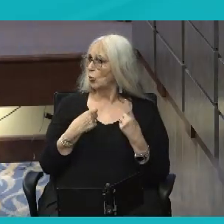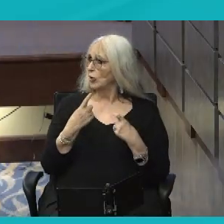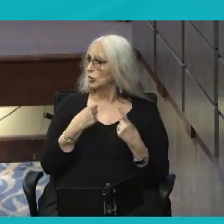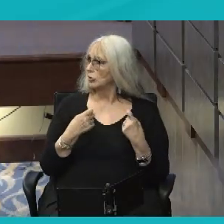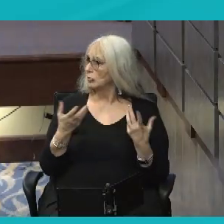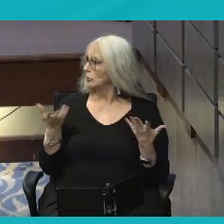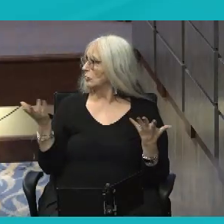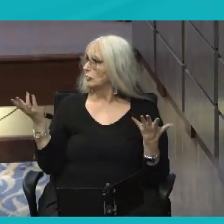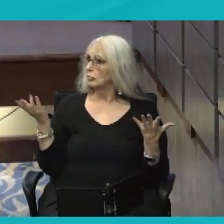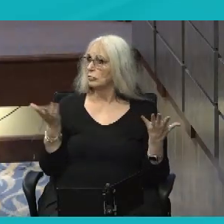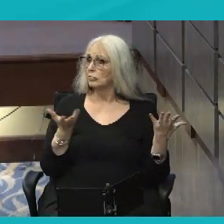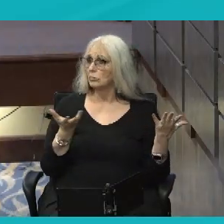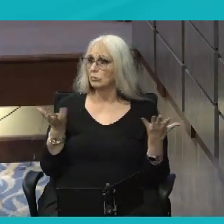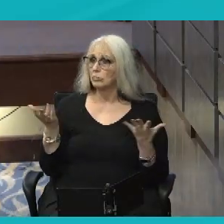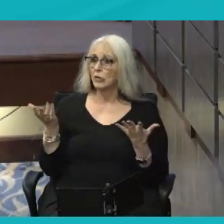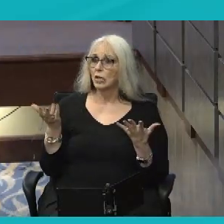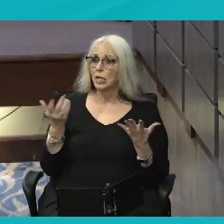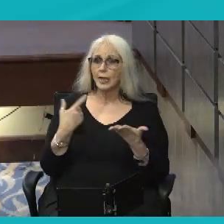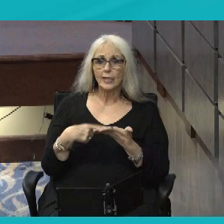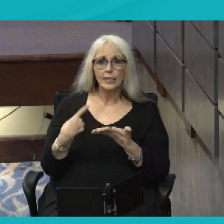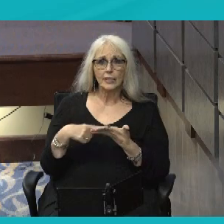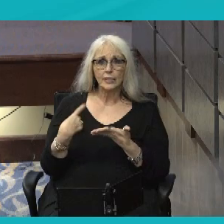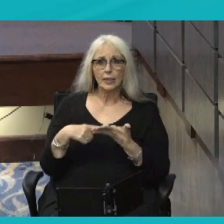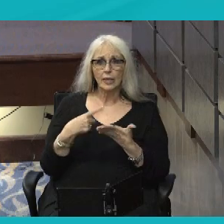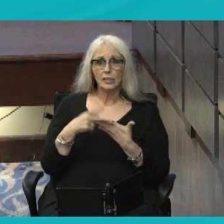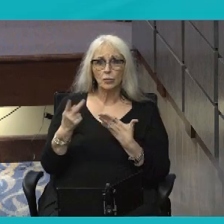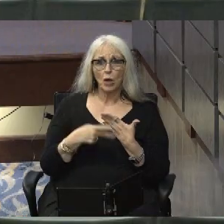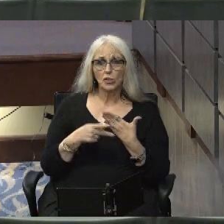have and discuss the project.